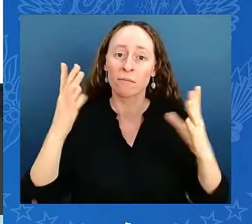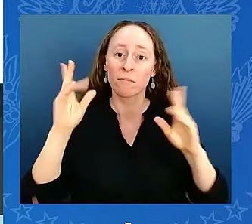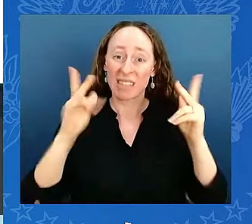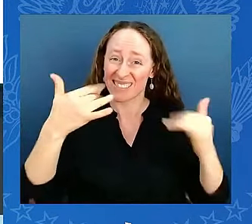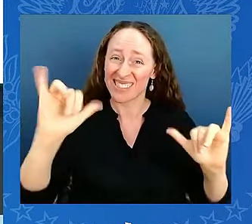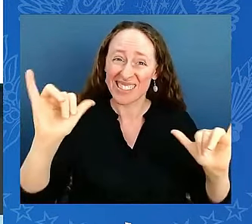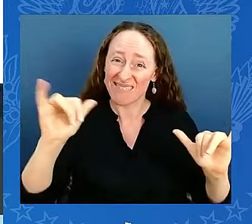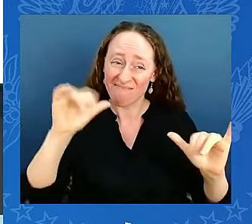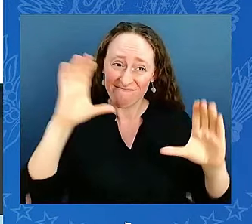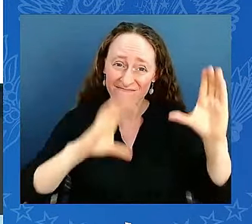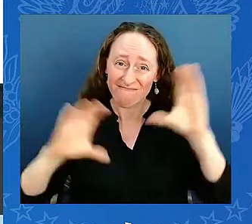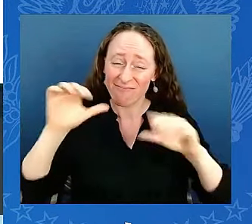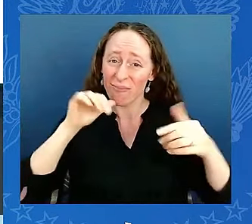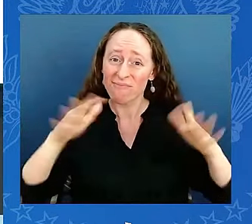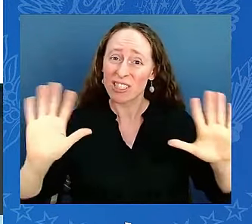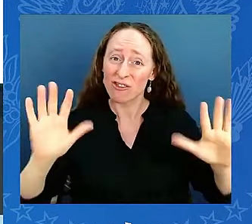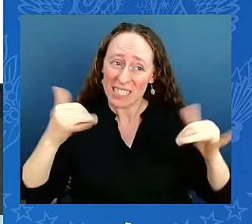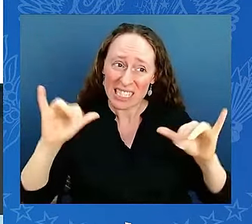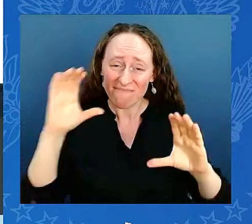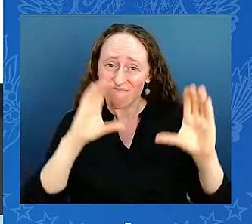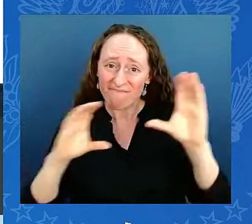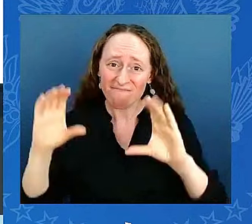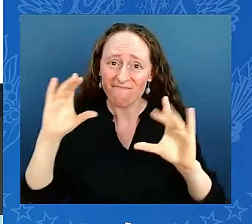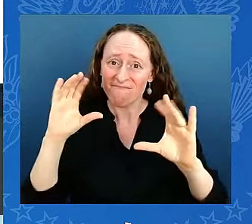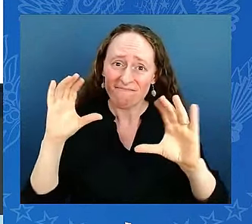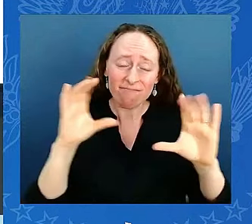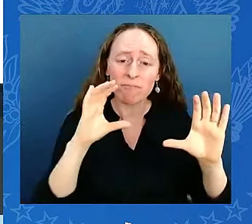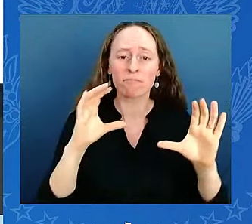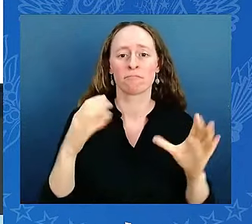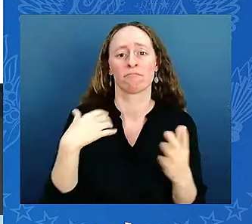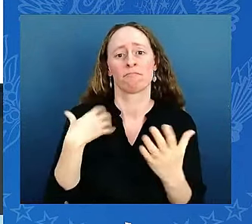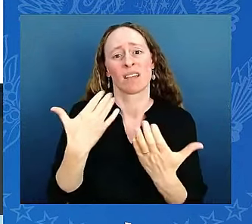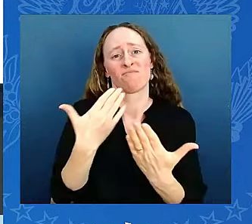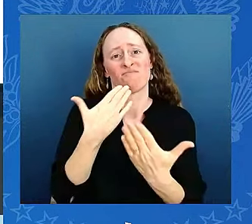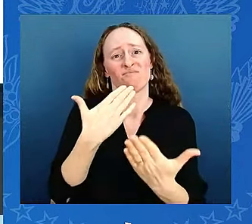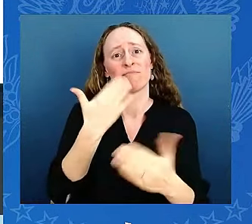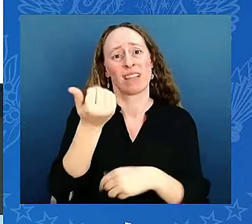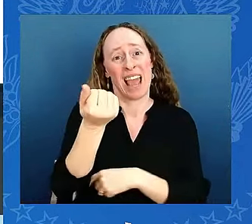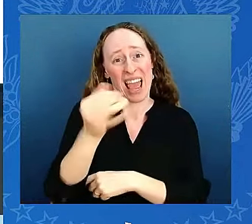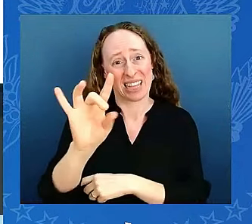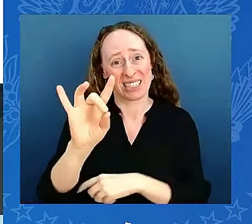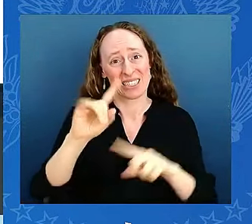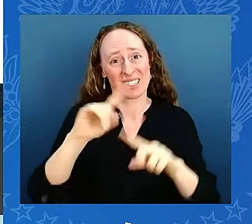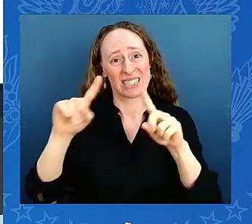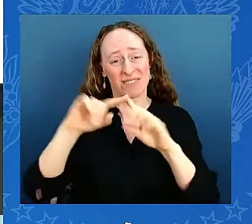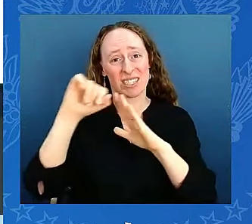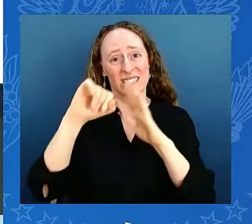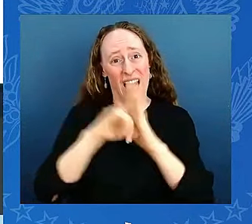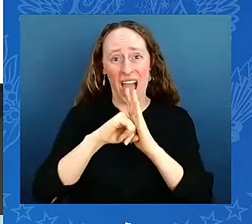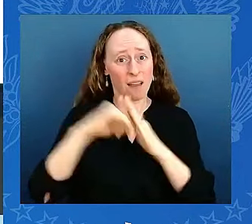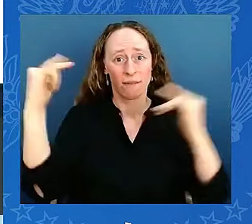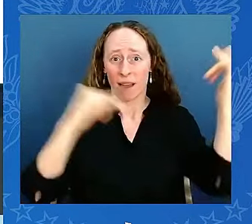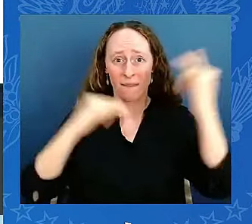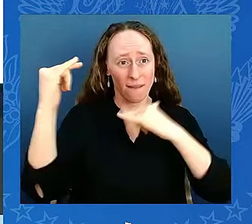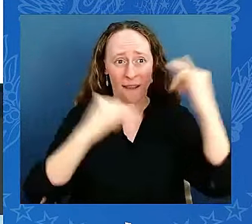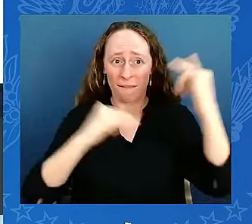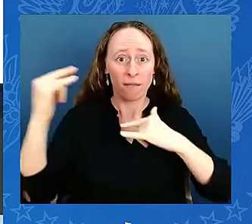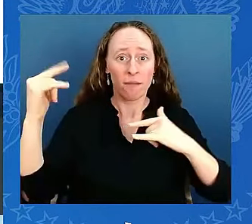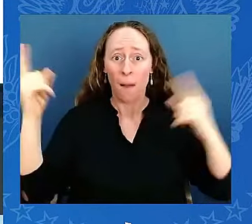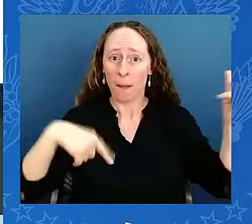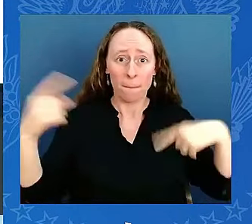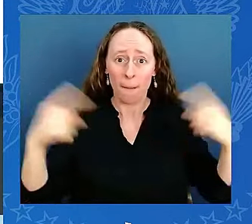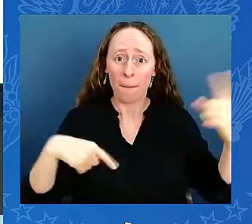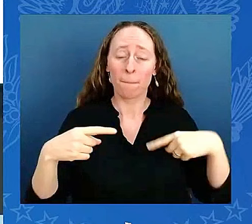to the 18 states who have sent help to us, thousands of line workers